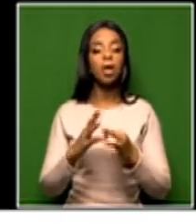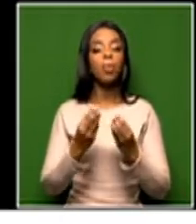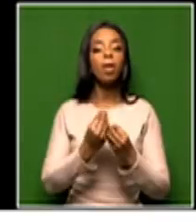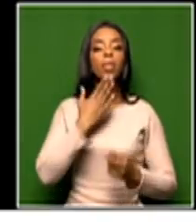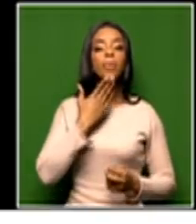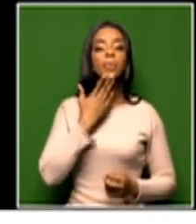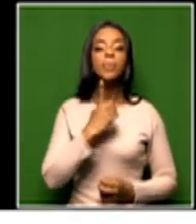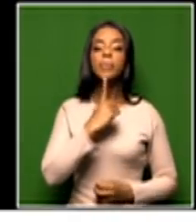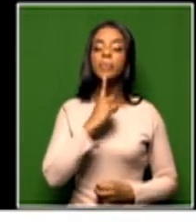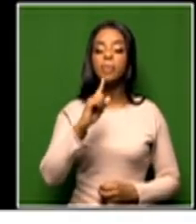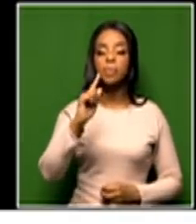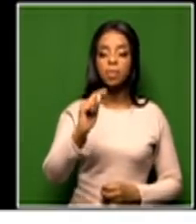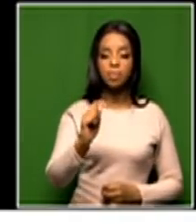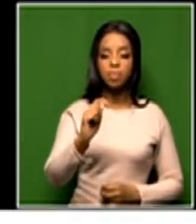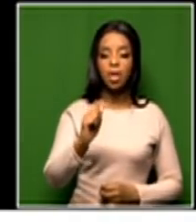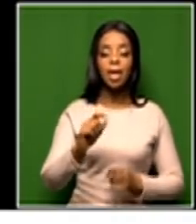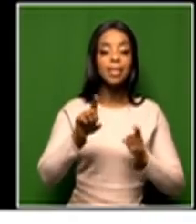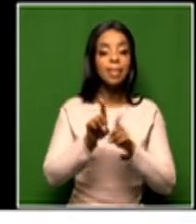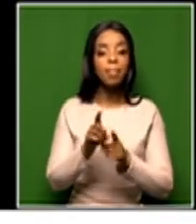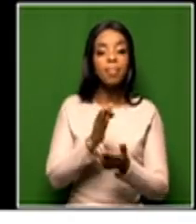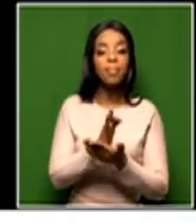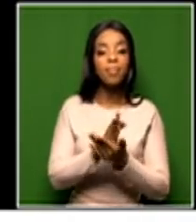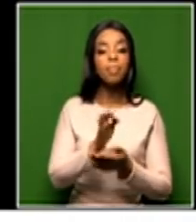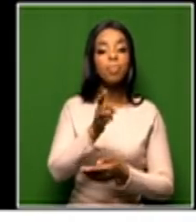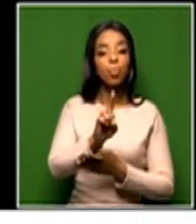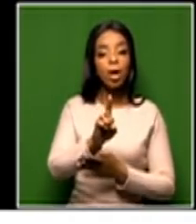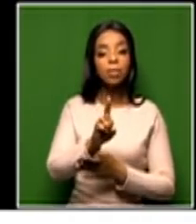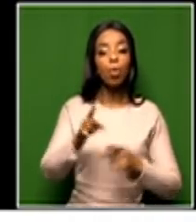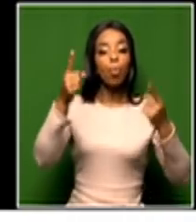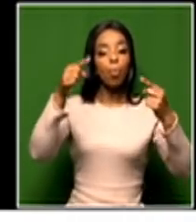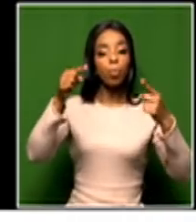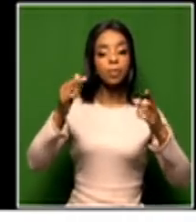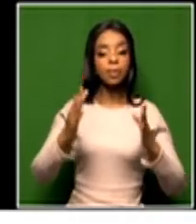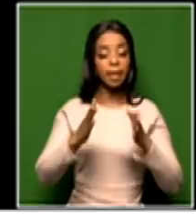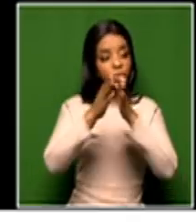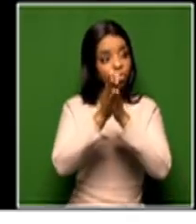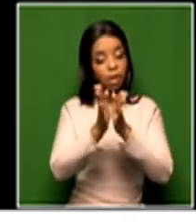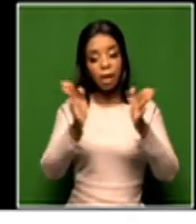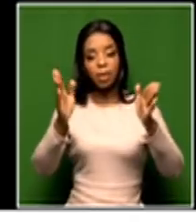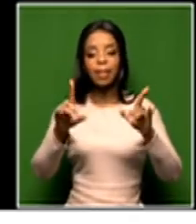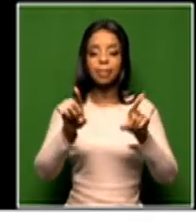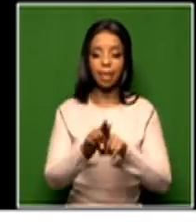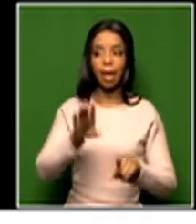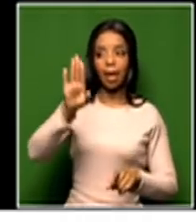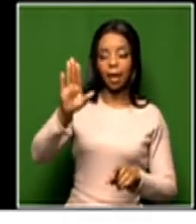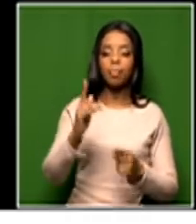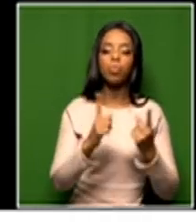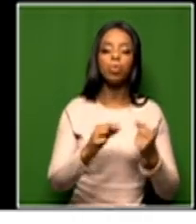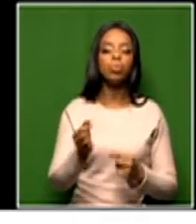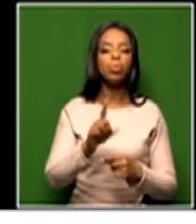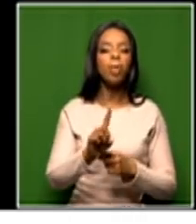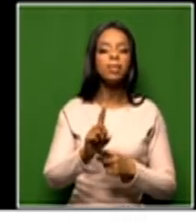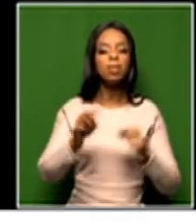National Treasury investigation, and the fact that the Auditor General will also be doing a statutory